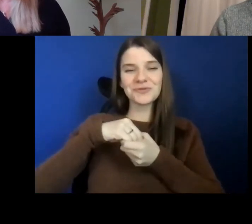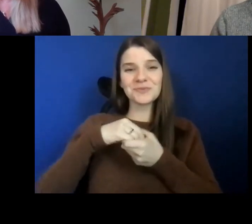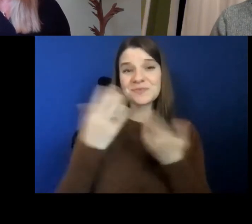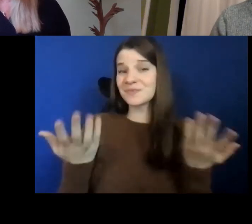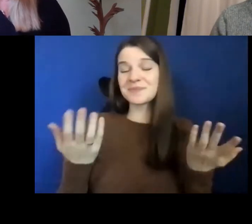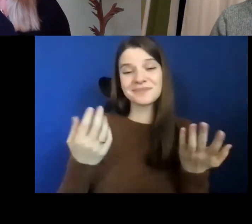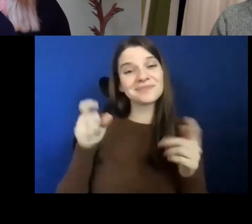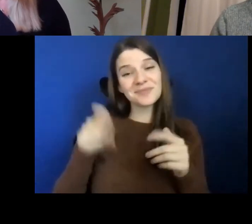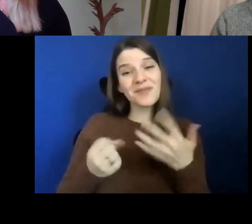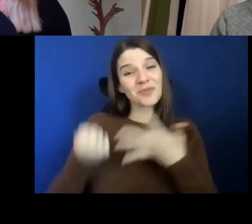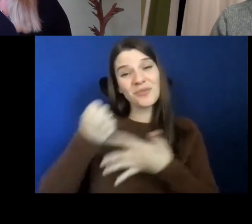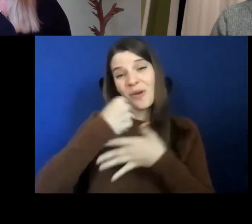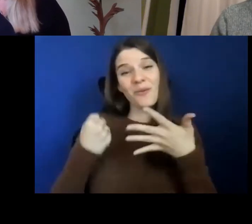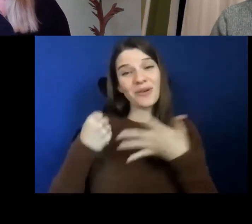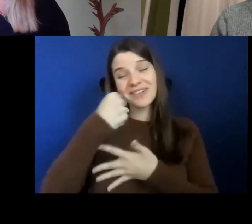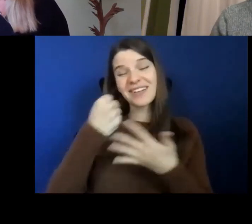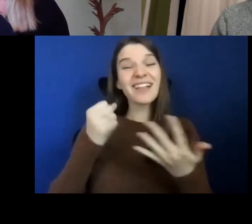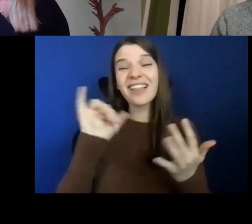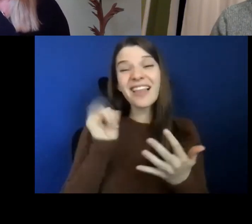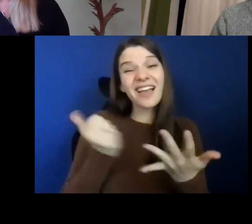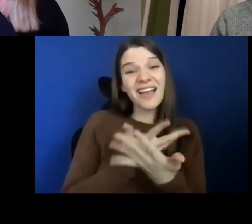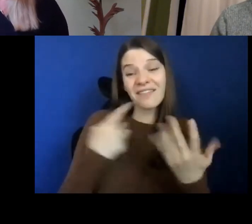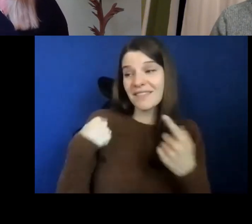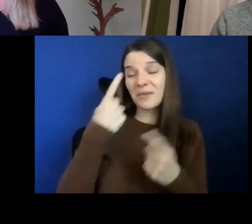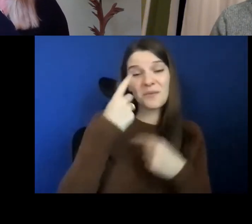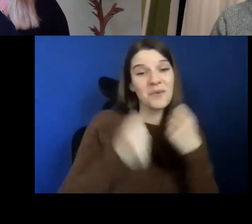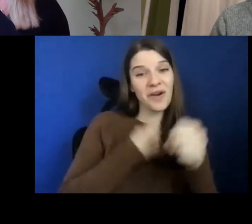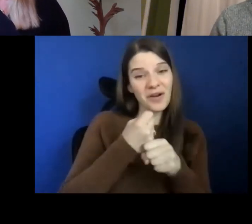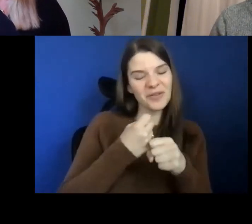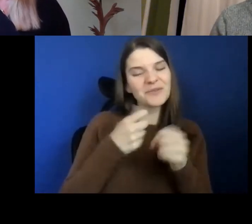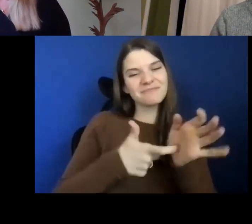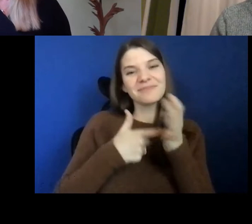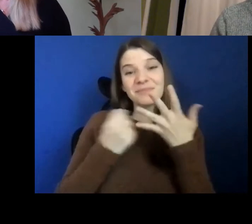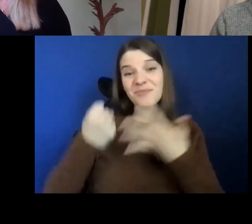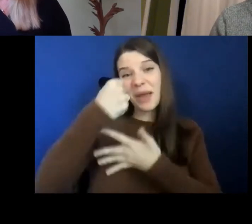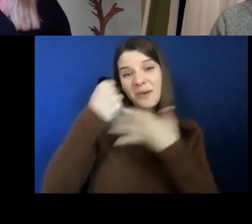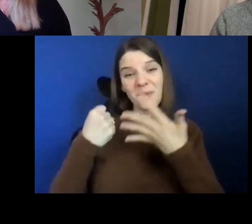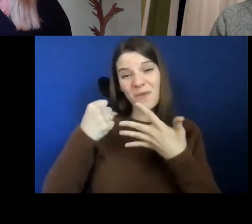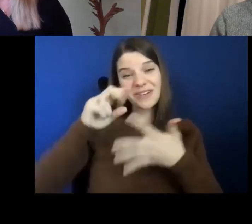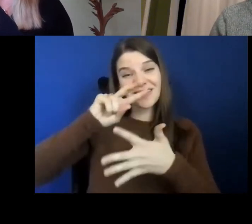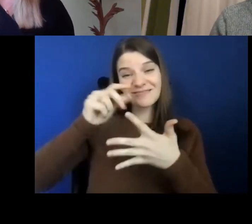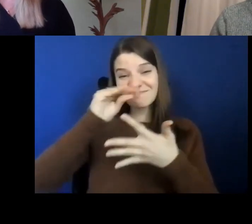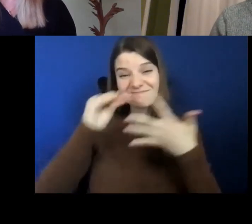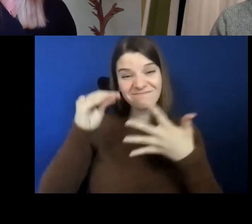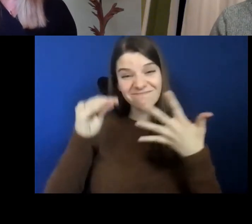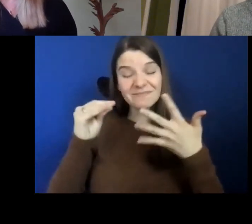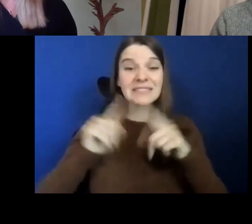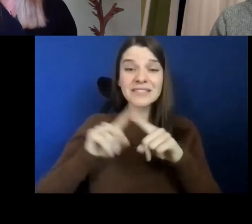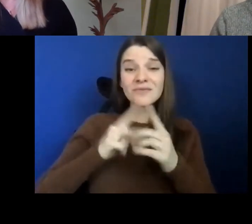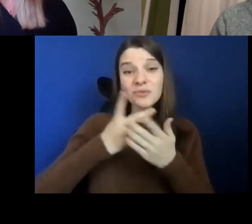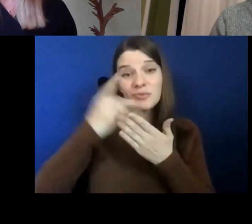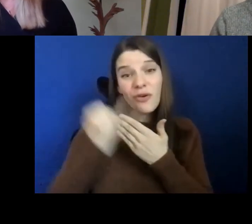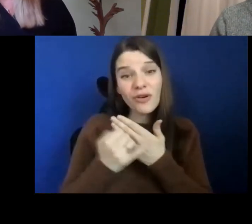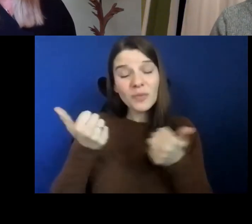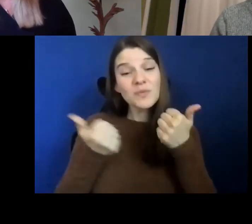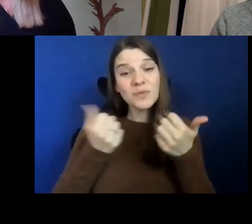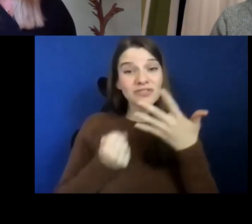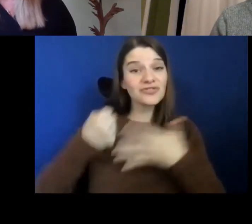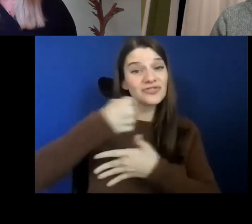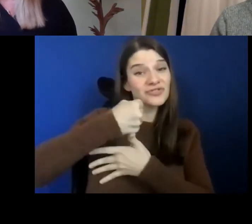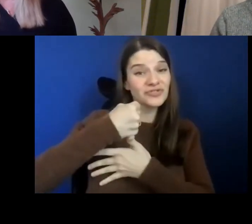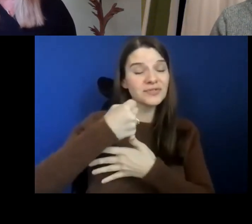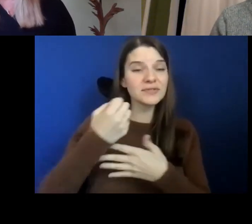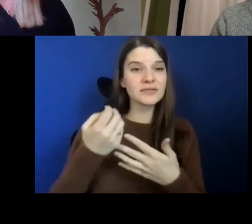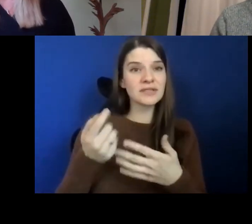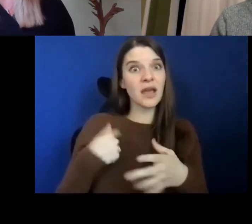to prioritize, just like we did everything over the past year, is prioritize those projects. And I would immensely